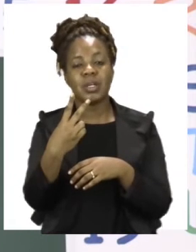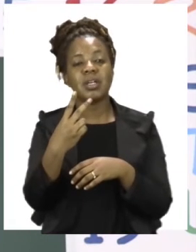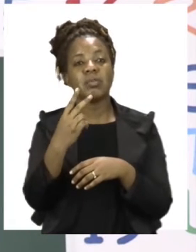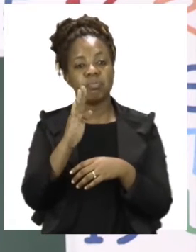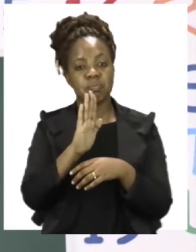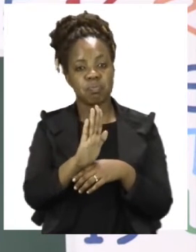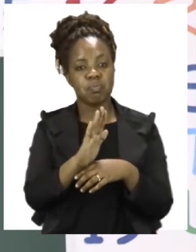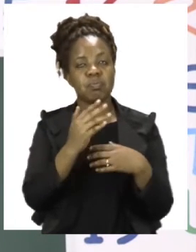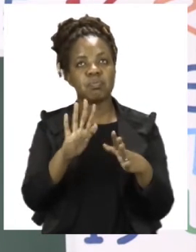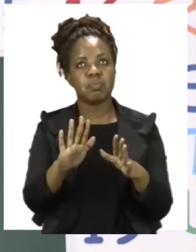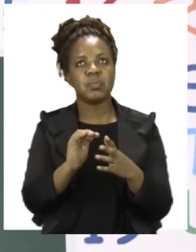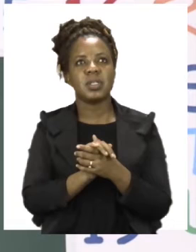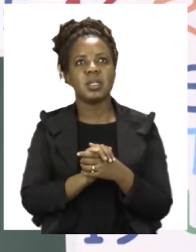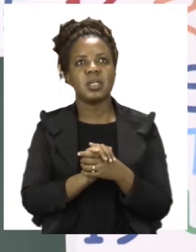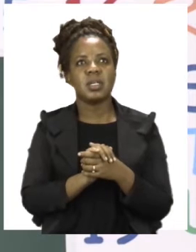to 9.